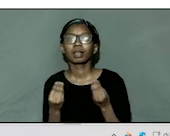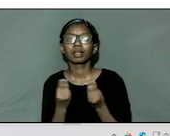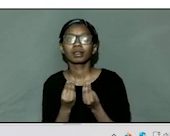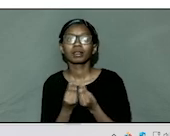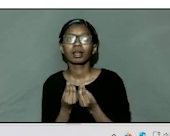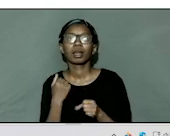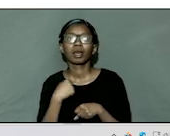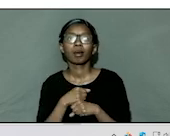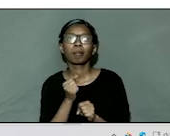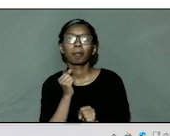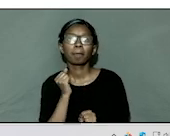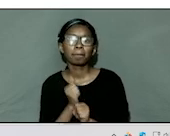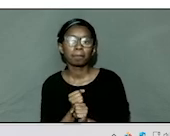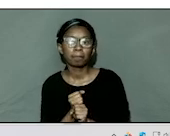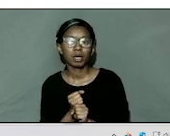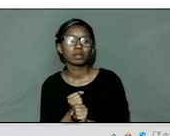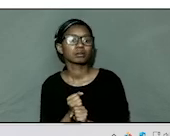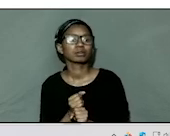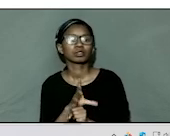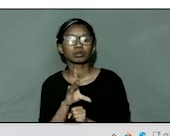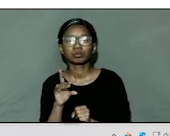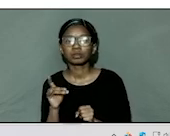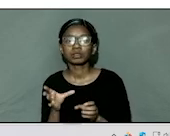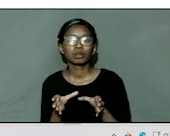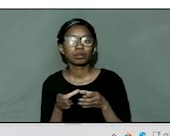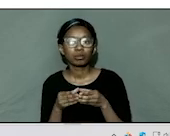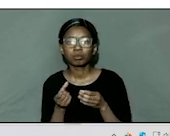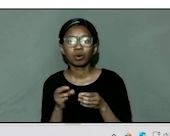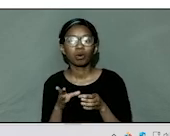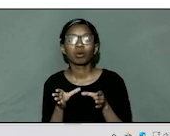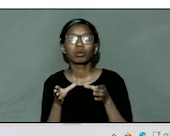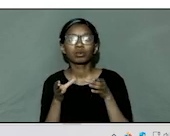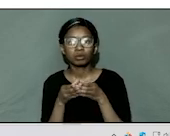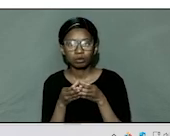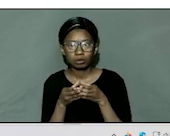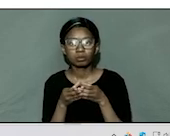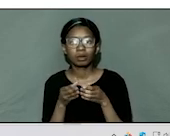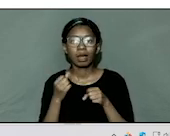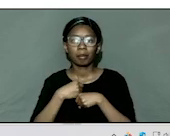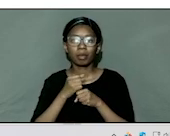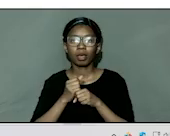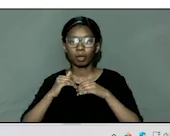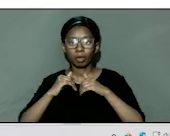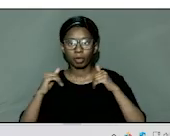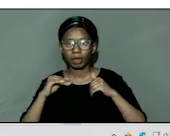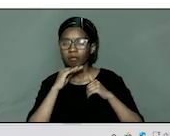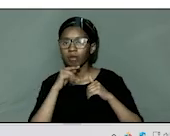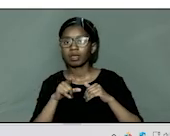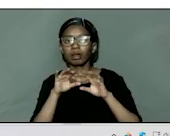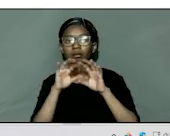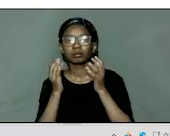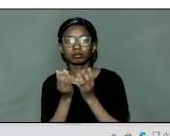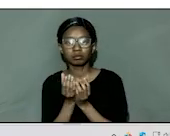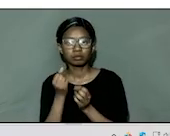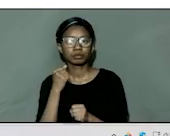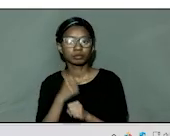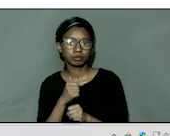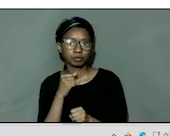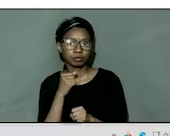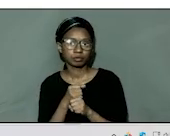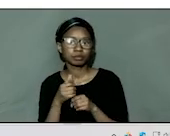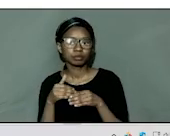population, we regard it as a what? As a geographical barrier. So they become separated into